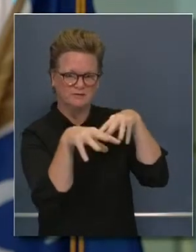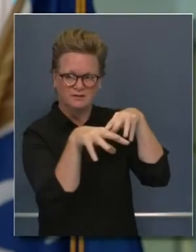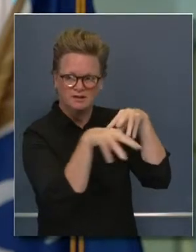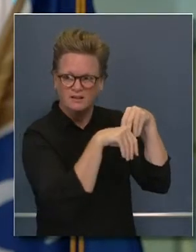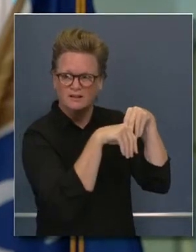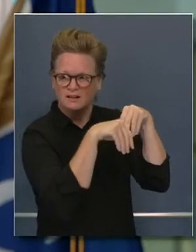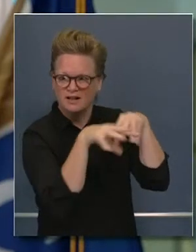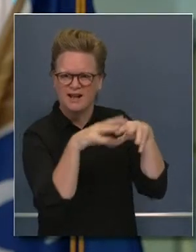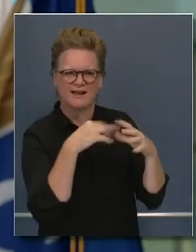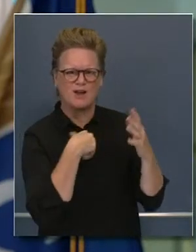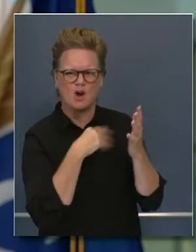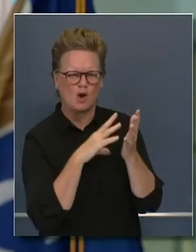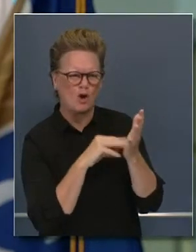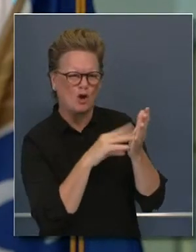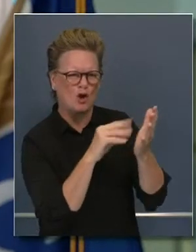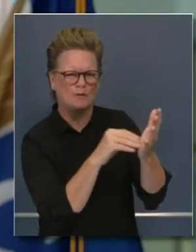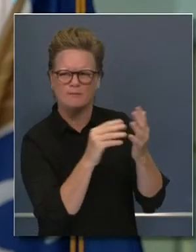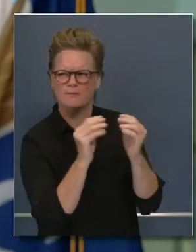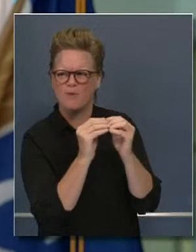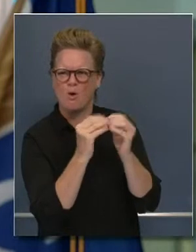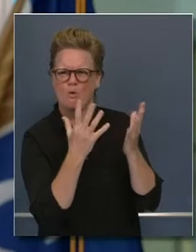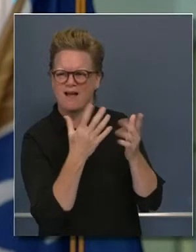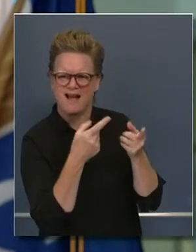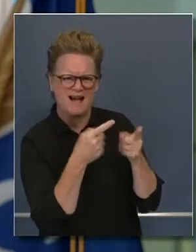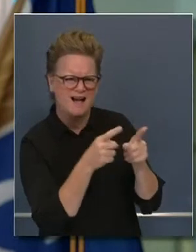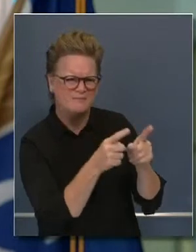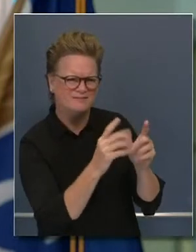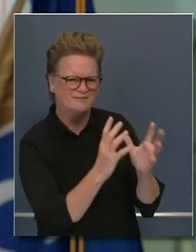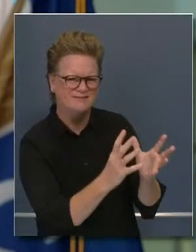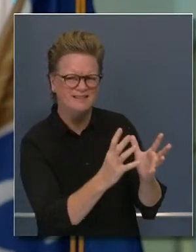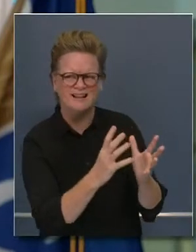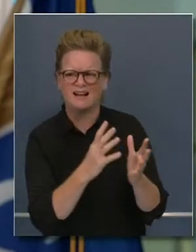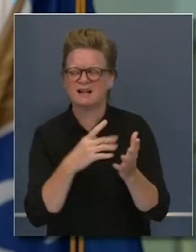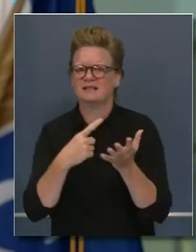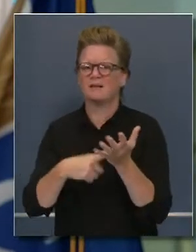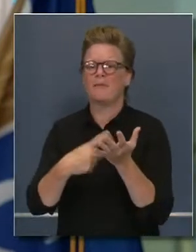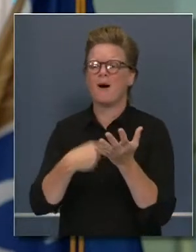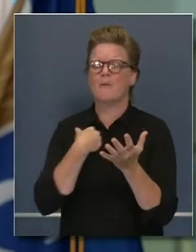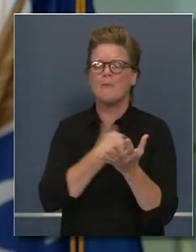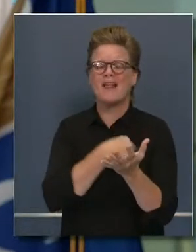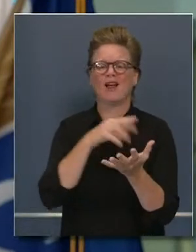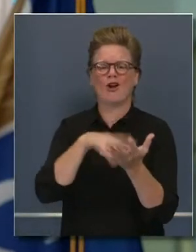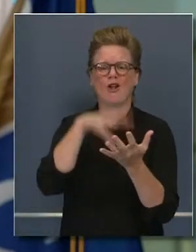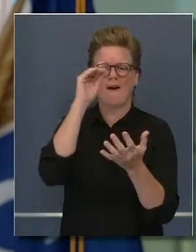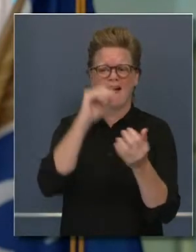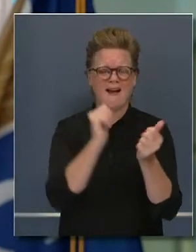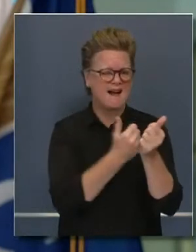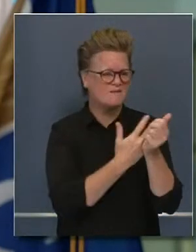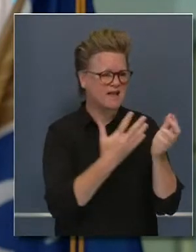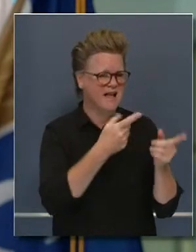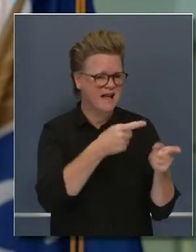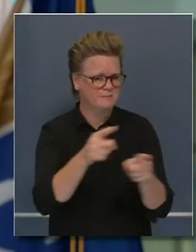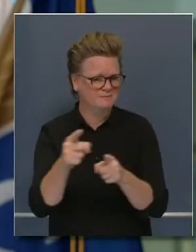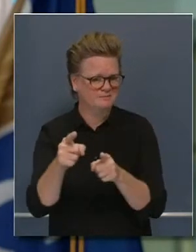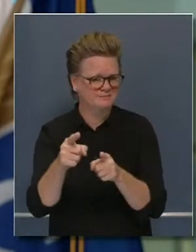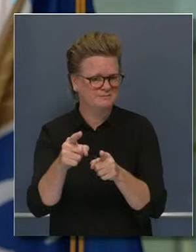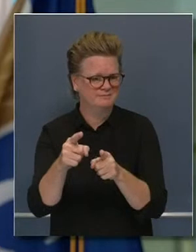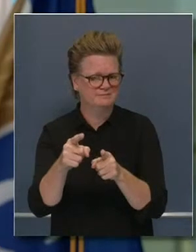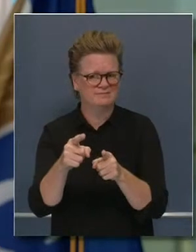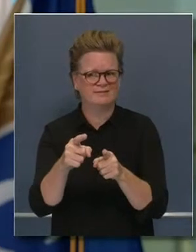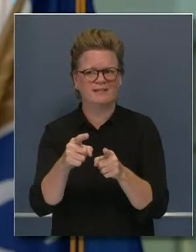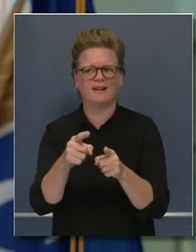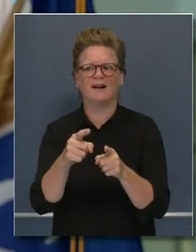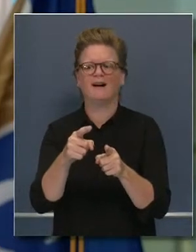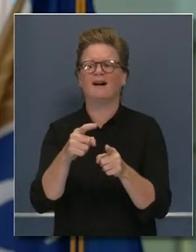learn more about them this afternoon, getting a full report on what occurred over the weekend. Let me just say this, though, as a point